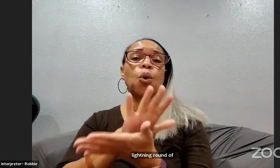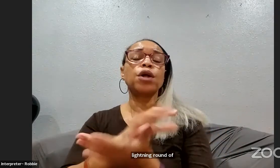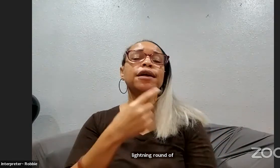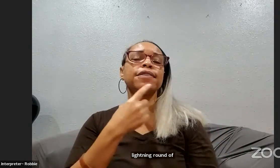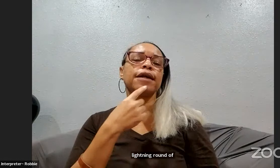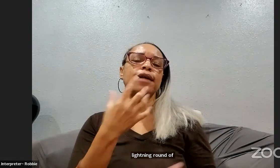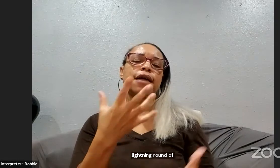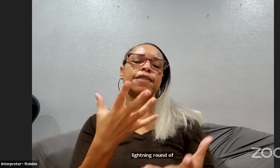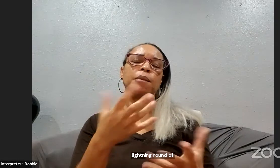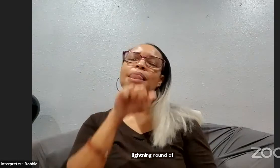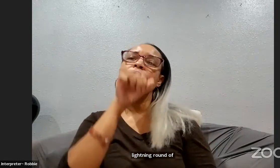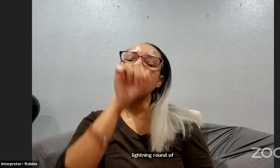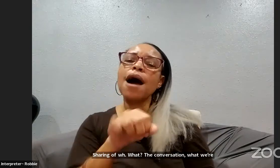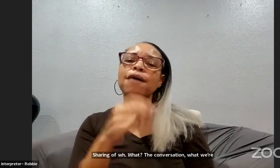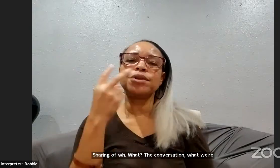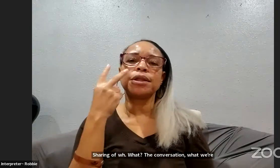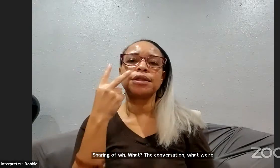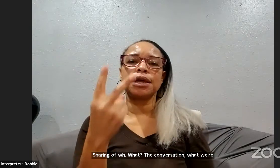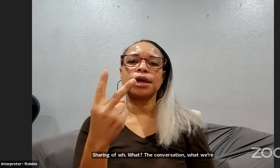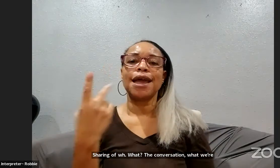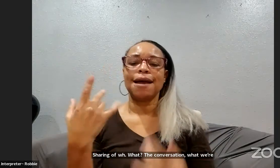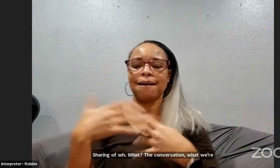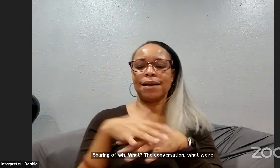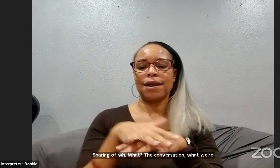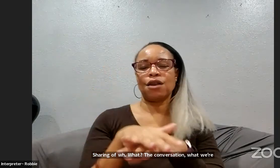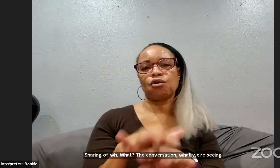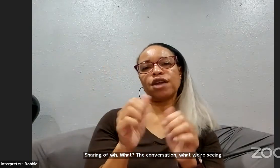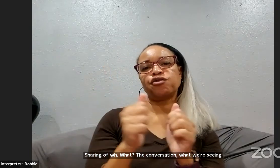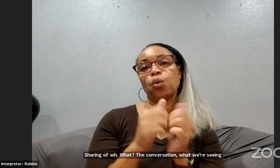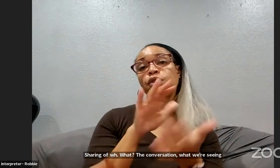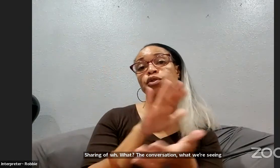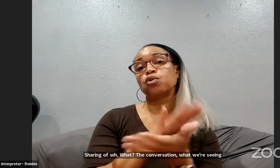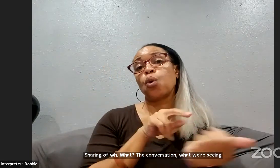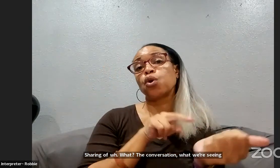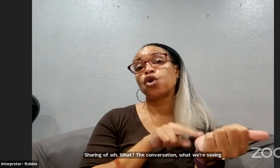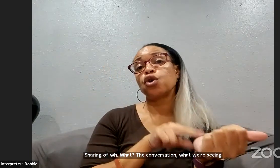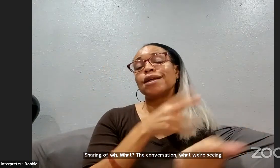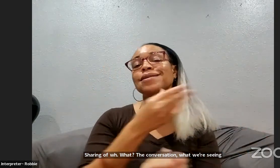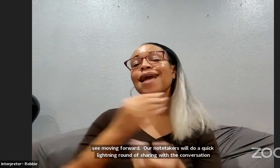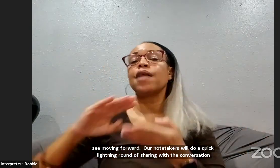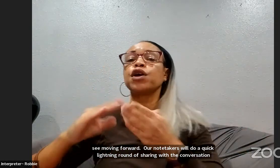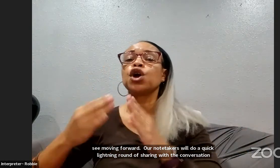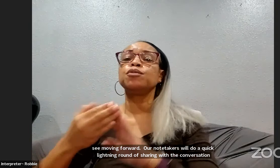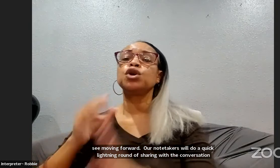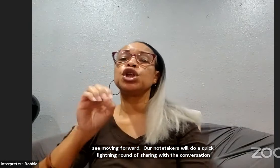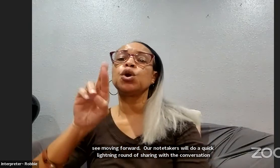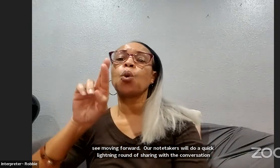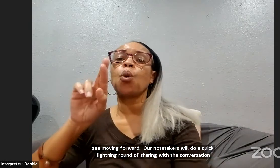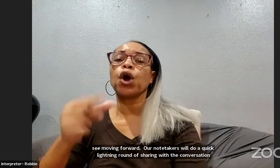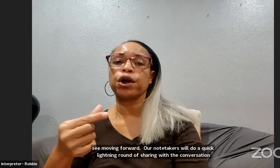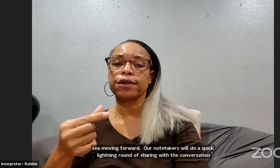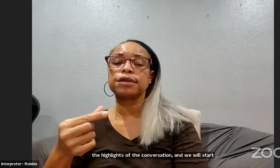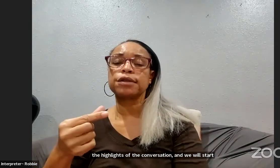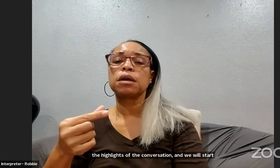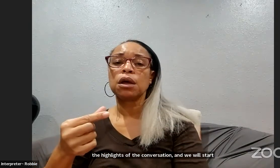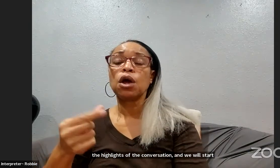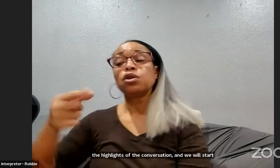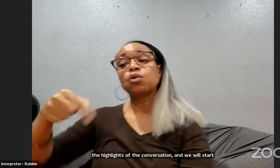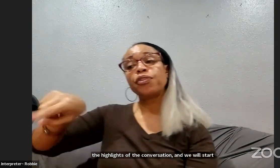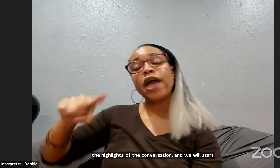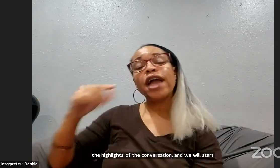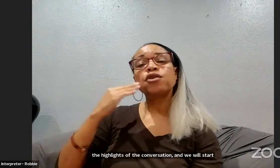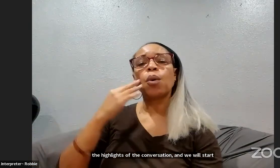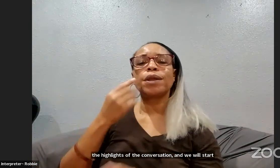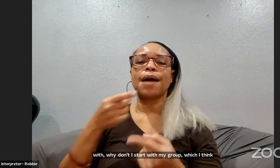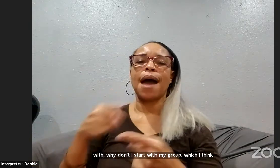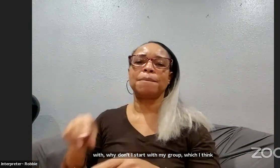to see an integration with the school nurses and the community orgs, just to know, so they know what's happening in the schools